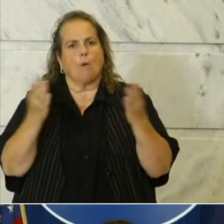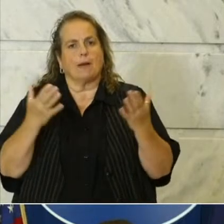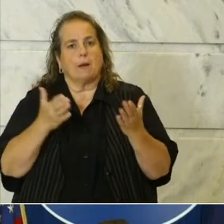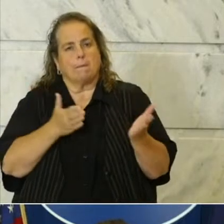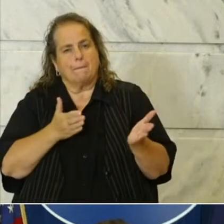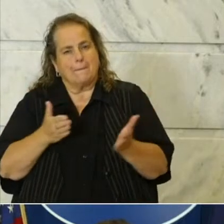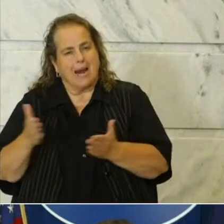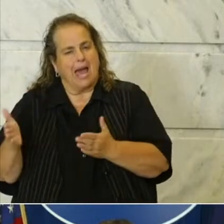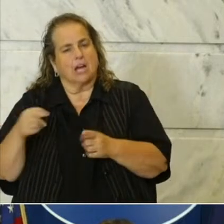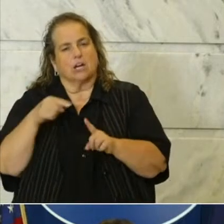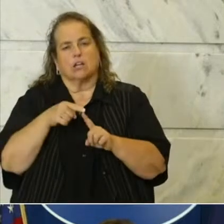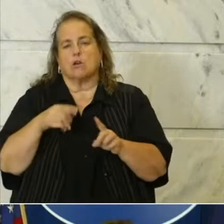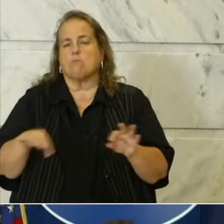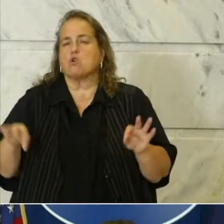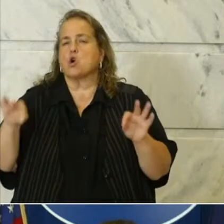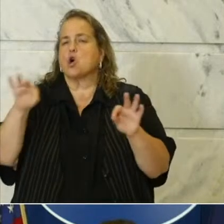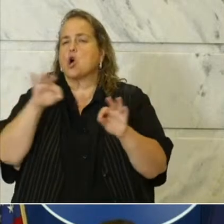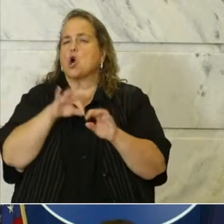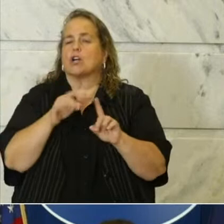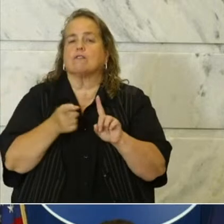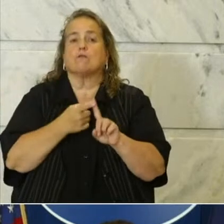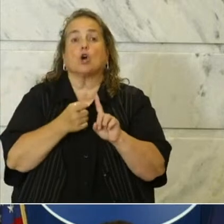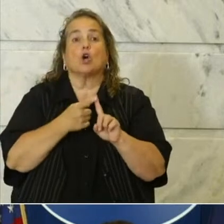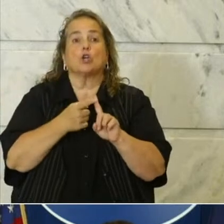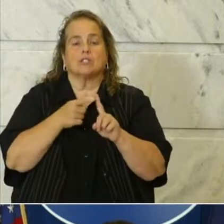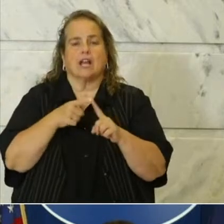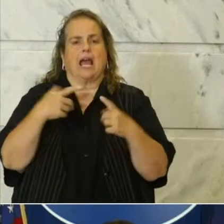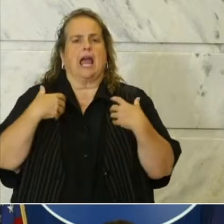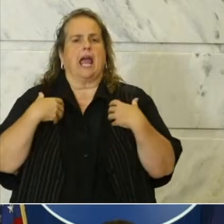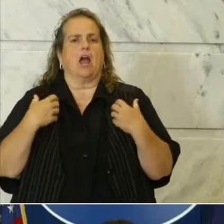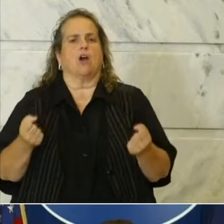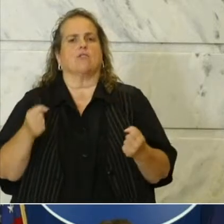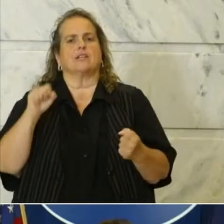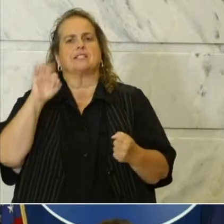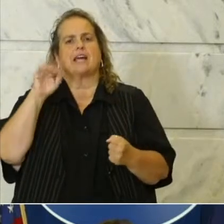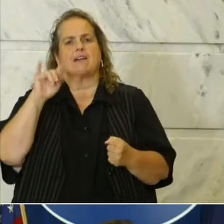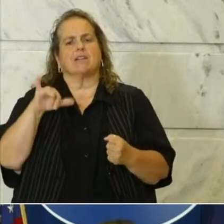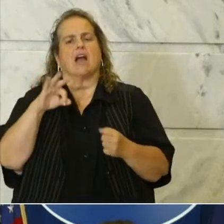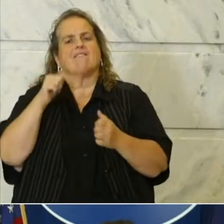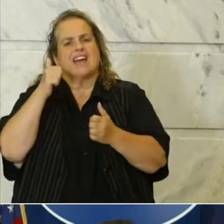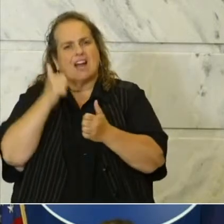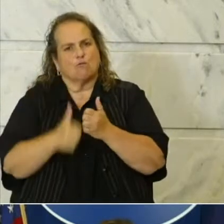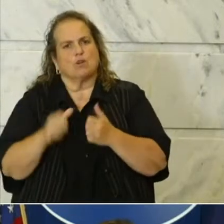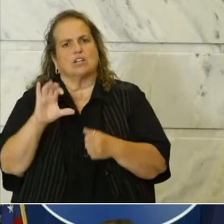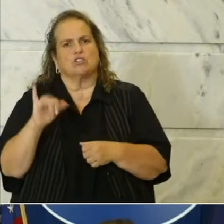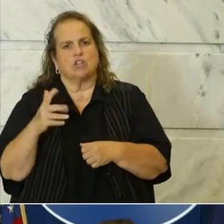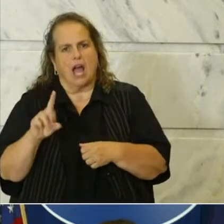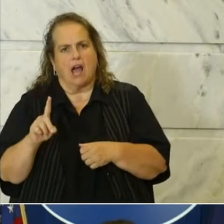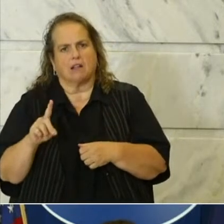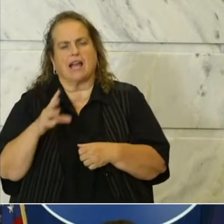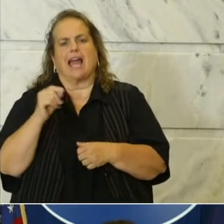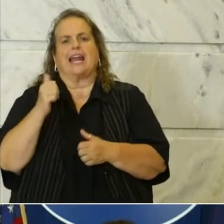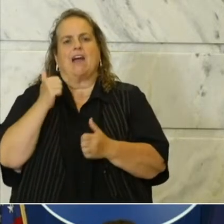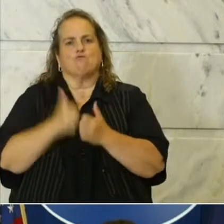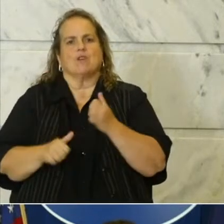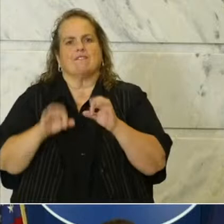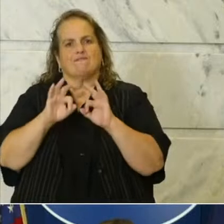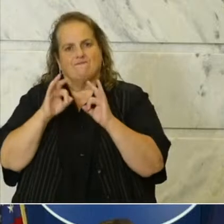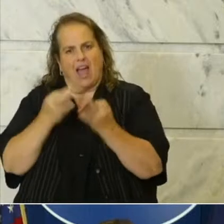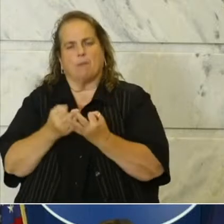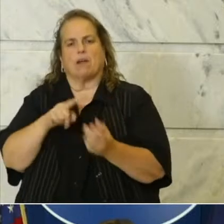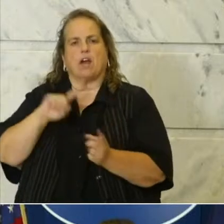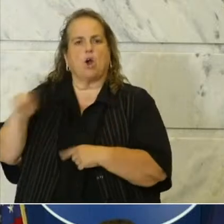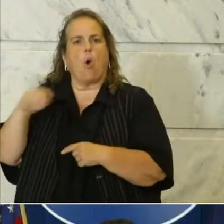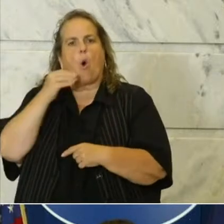safety of every child and every adult in the building, as well as every family they go home to at night. That